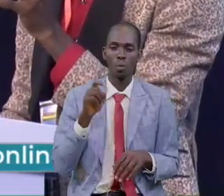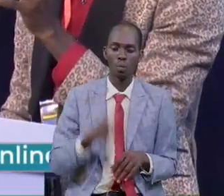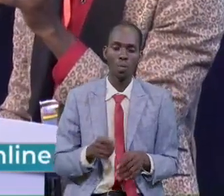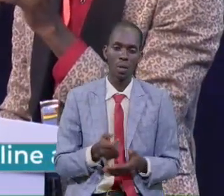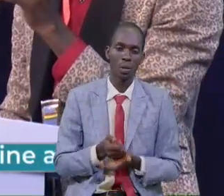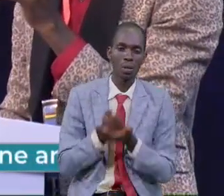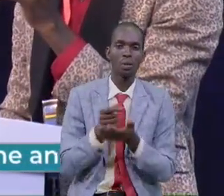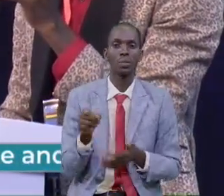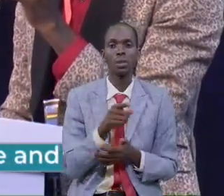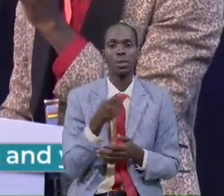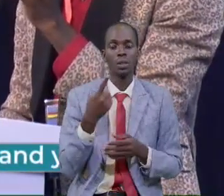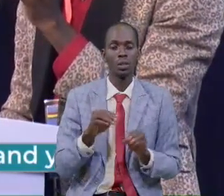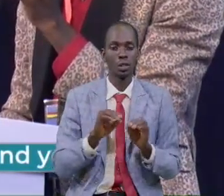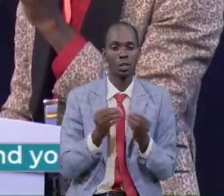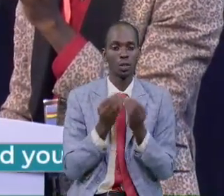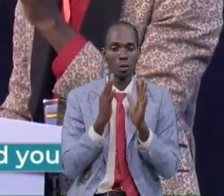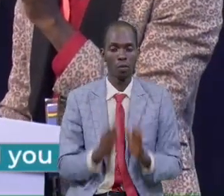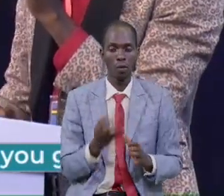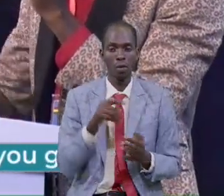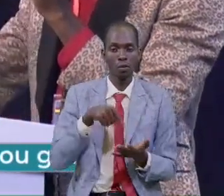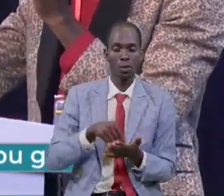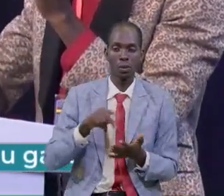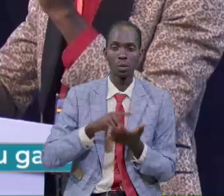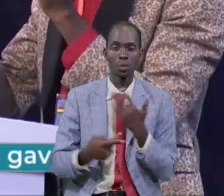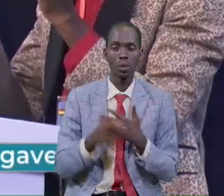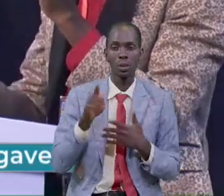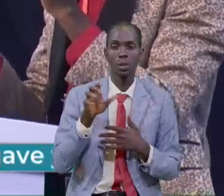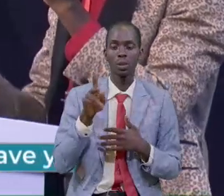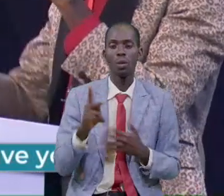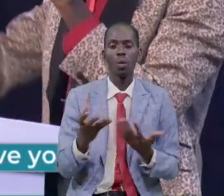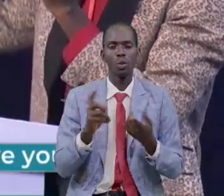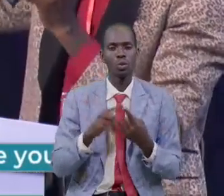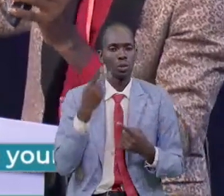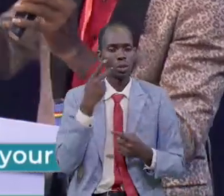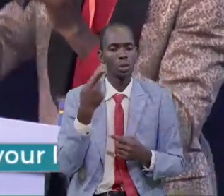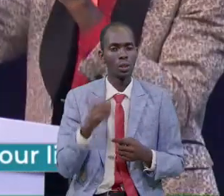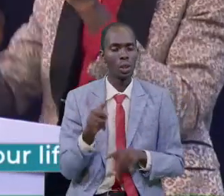of GCK want to see them making it to heaven.